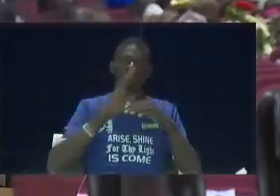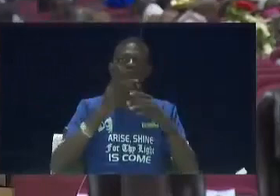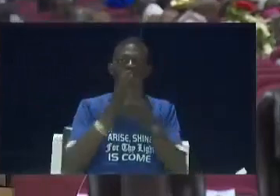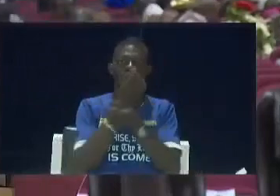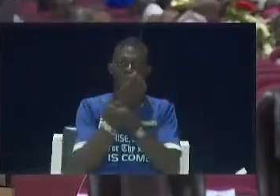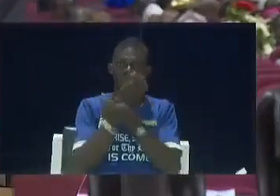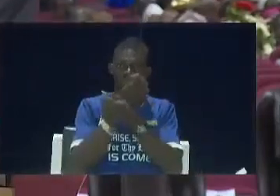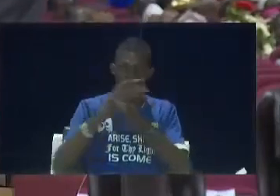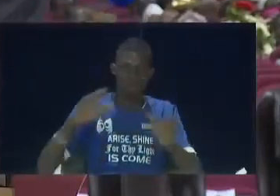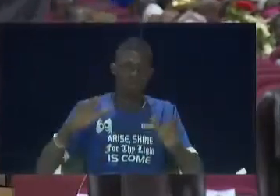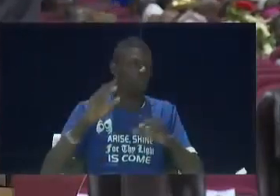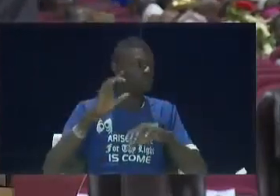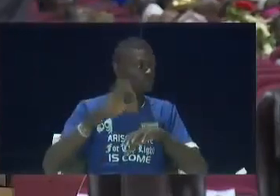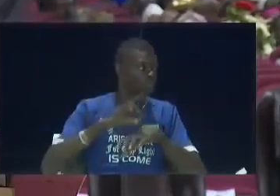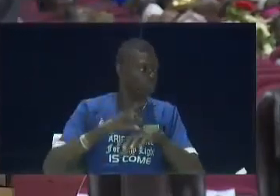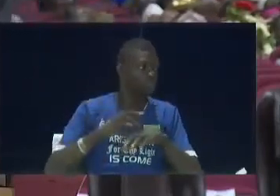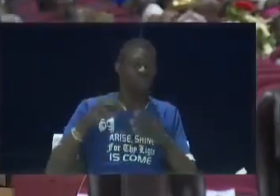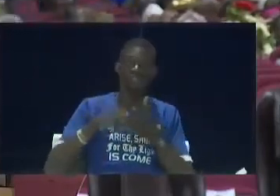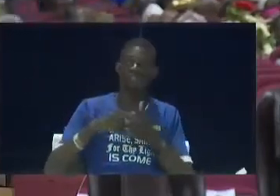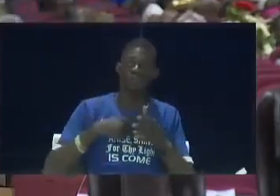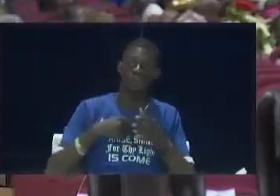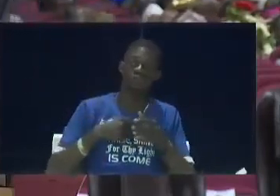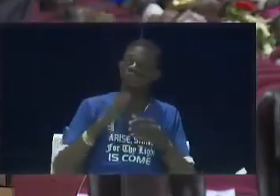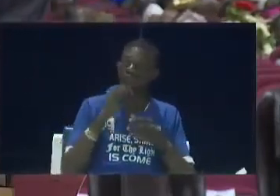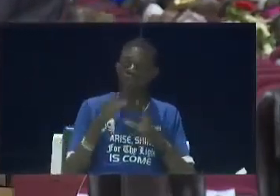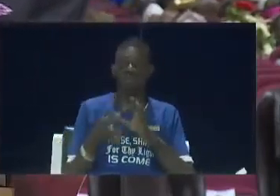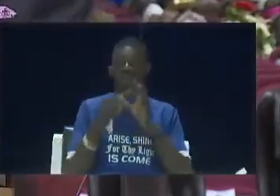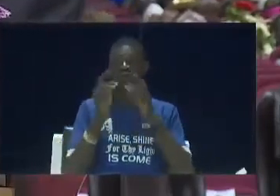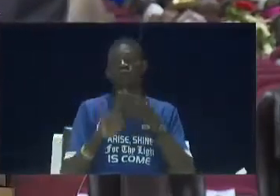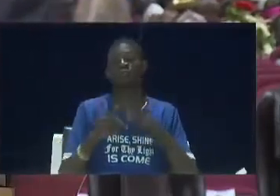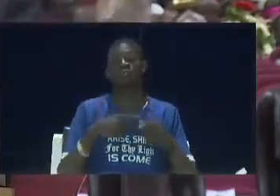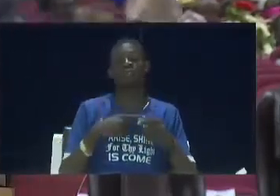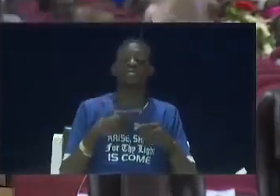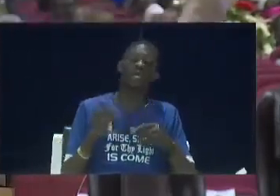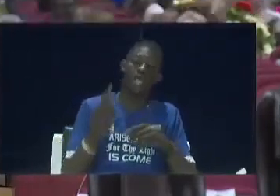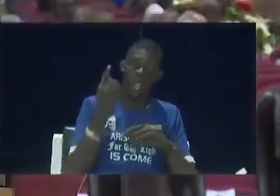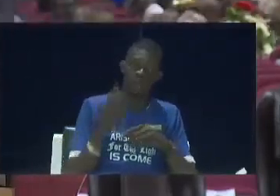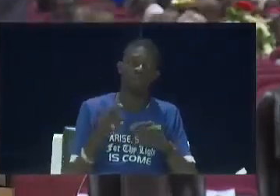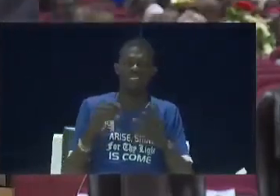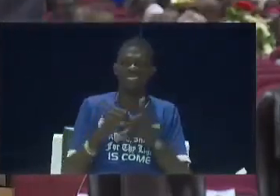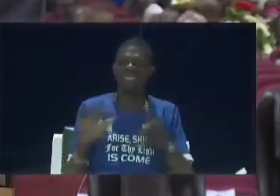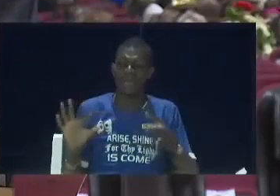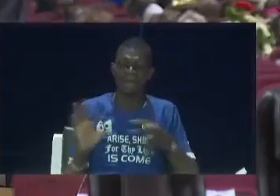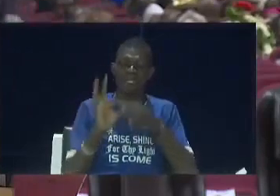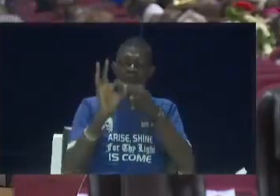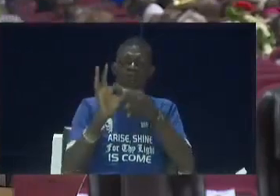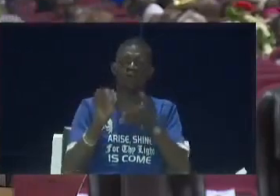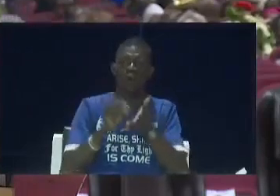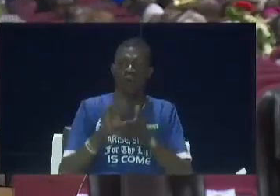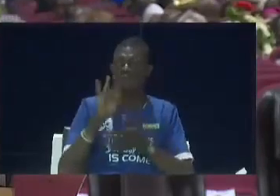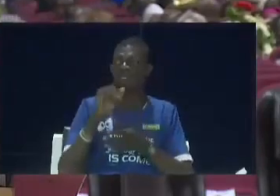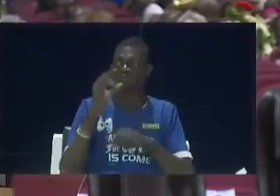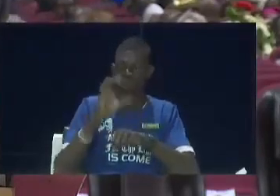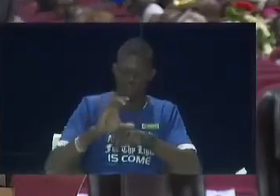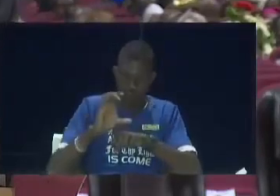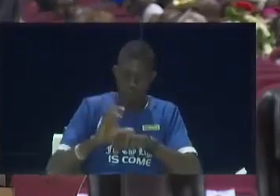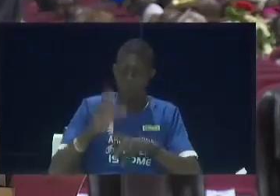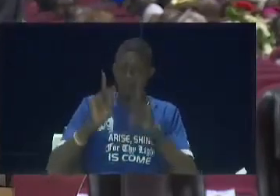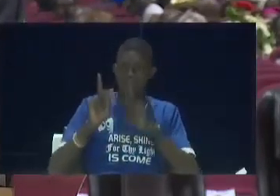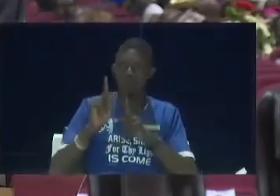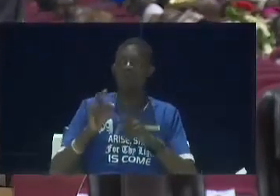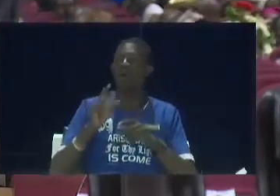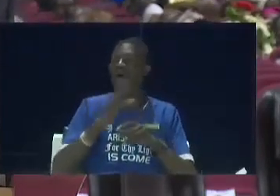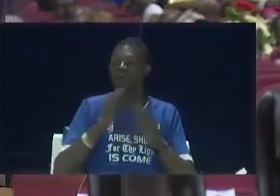word did not belong to Peter alone. It belongs to the church. The church is the body